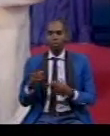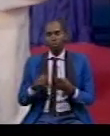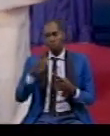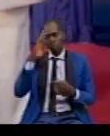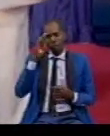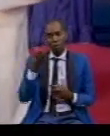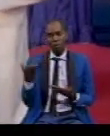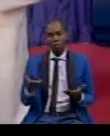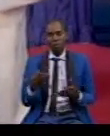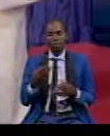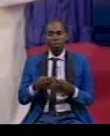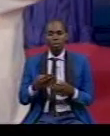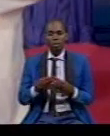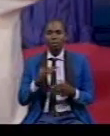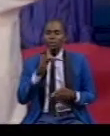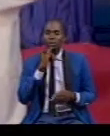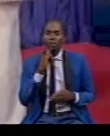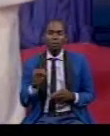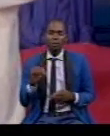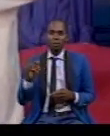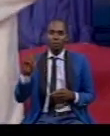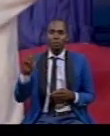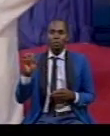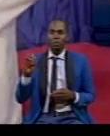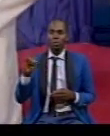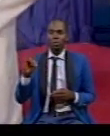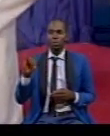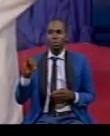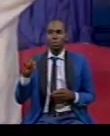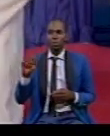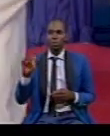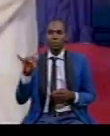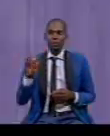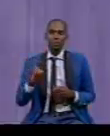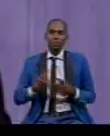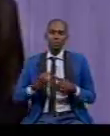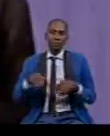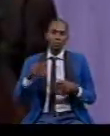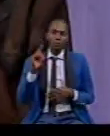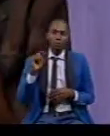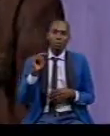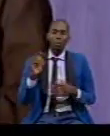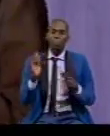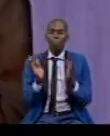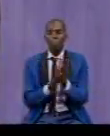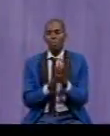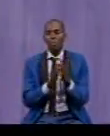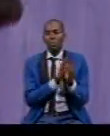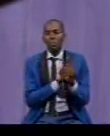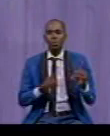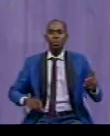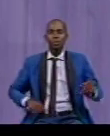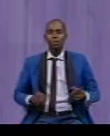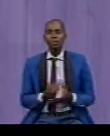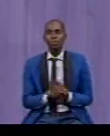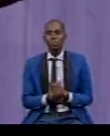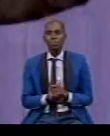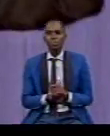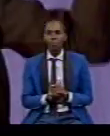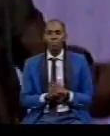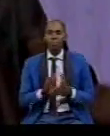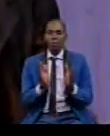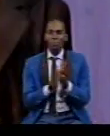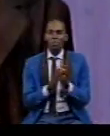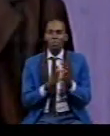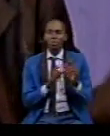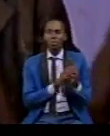help. Help me, I cannot help myself. Save me, I cannot save